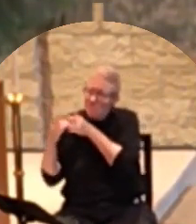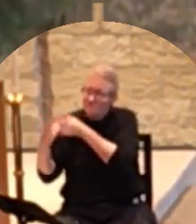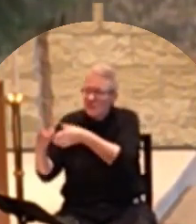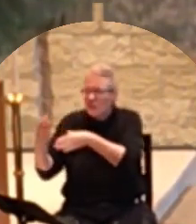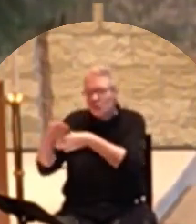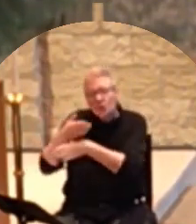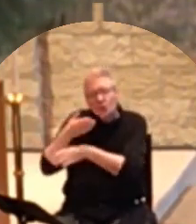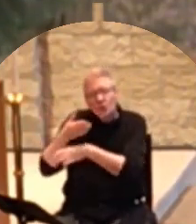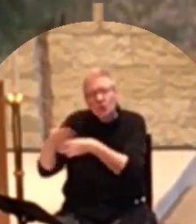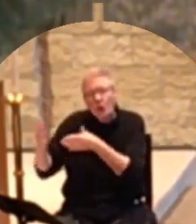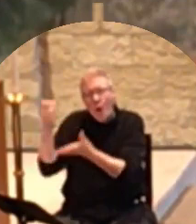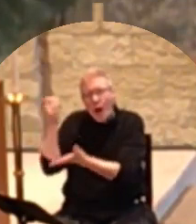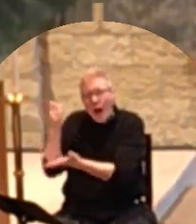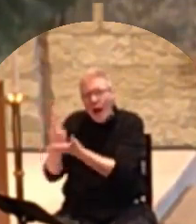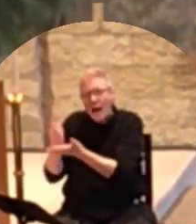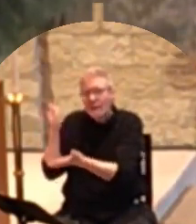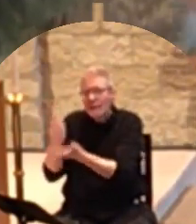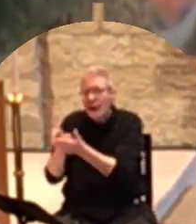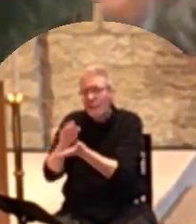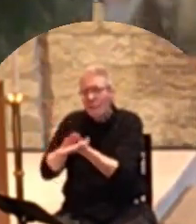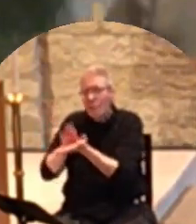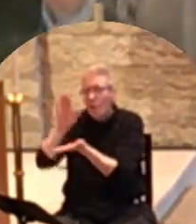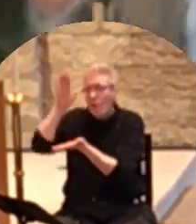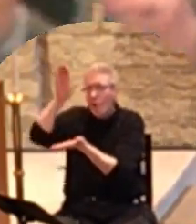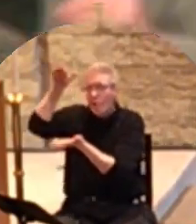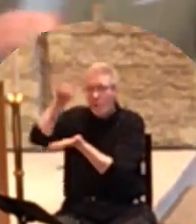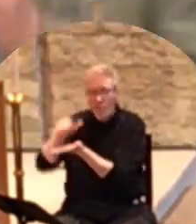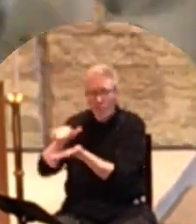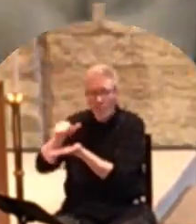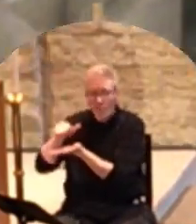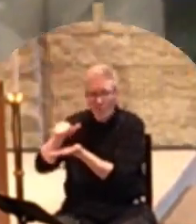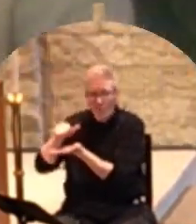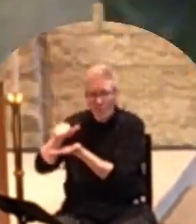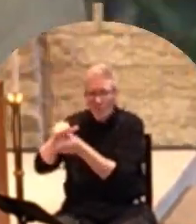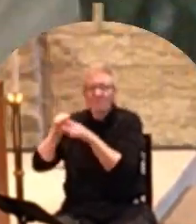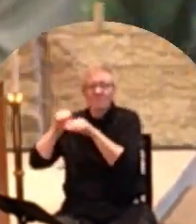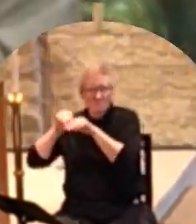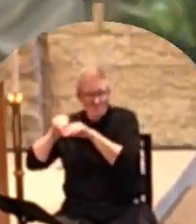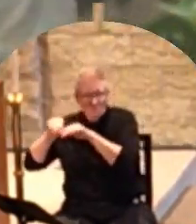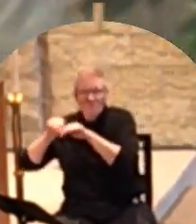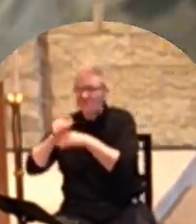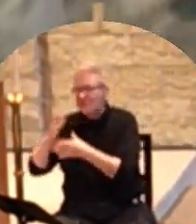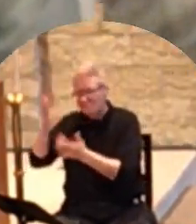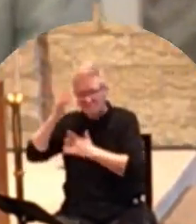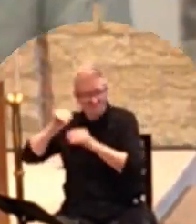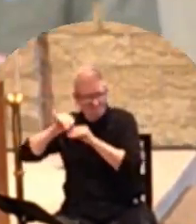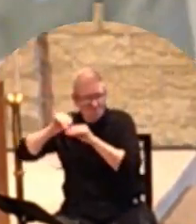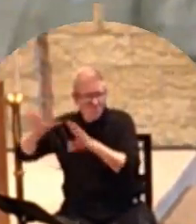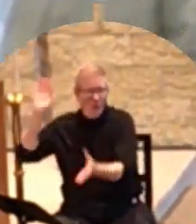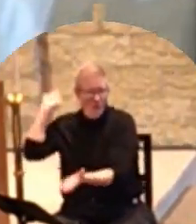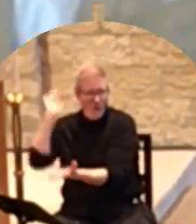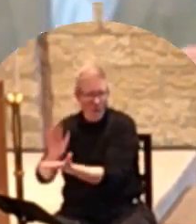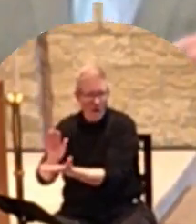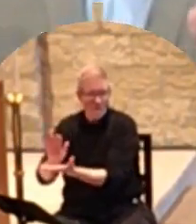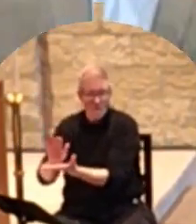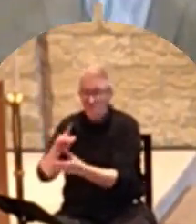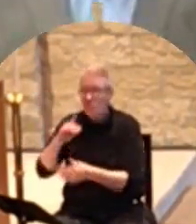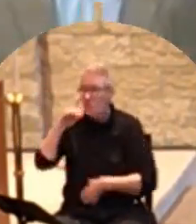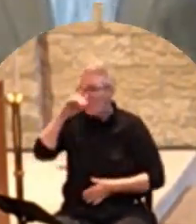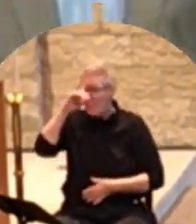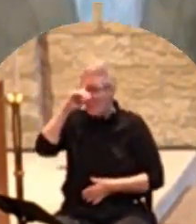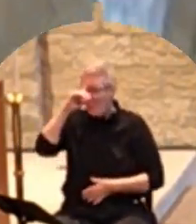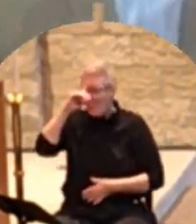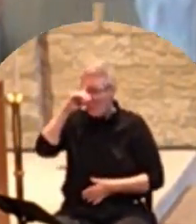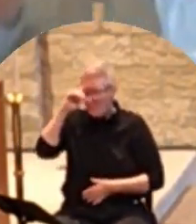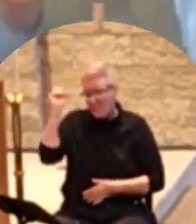curve. Because we know these principles does not mean that we can be reckless. It means that we have to